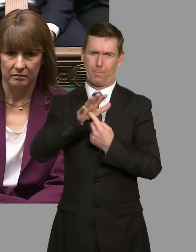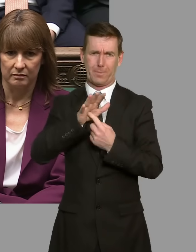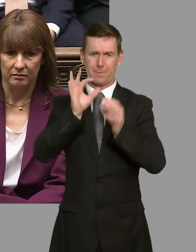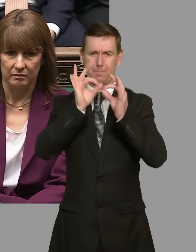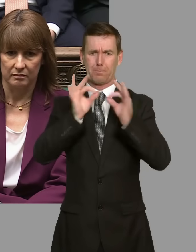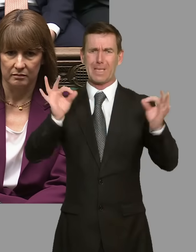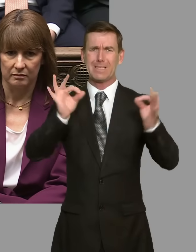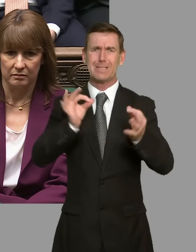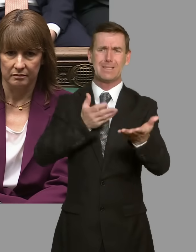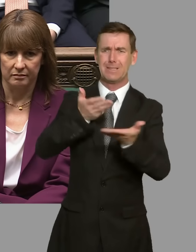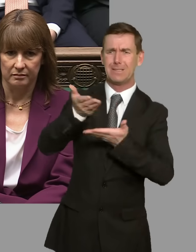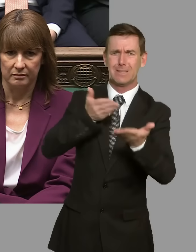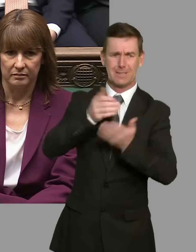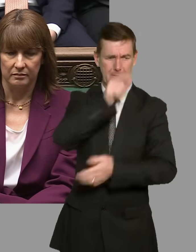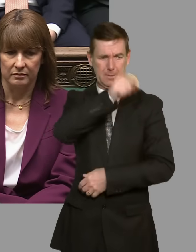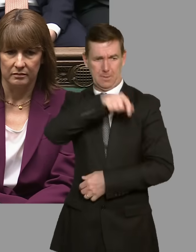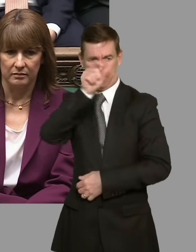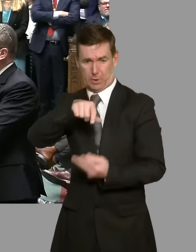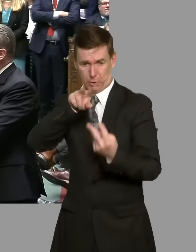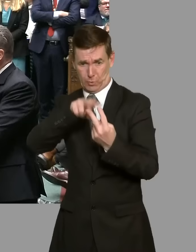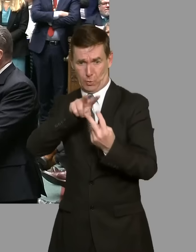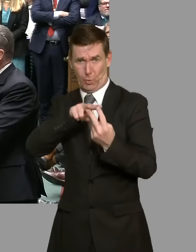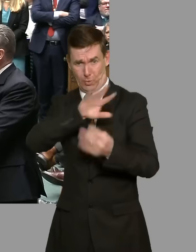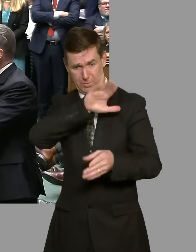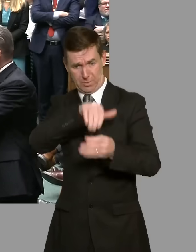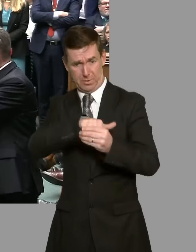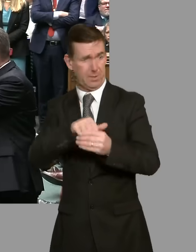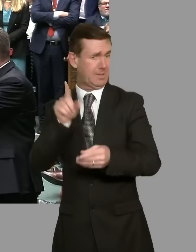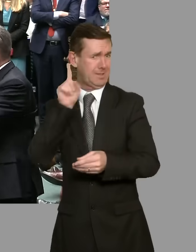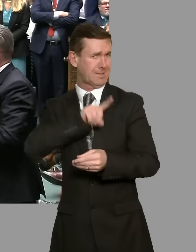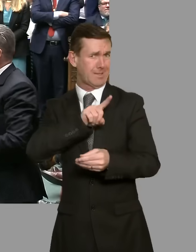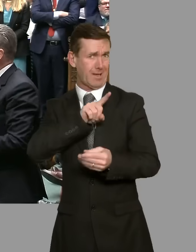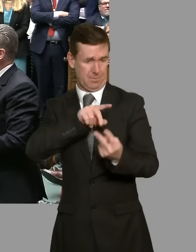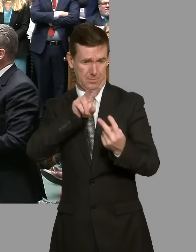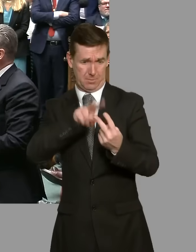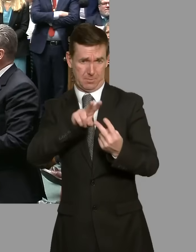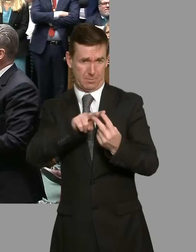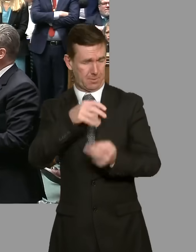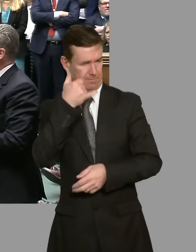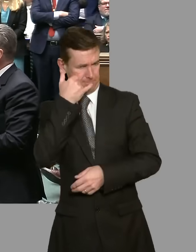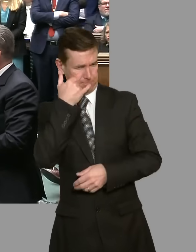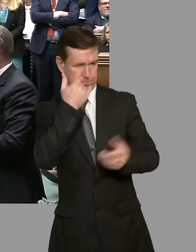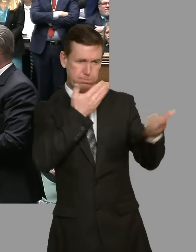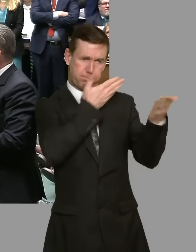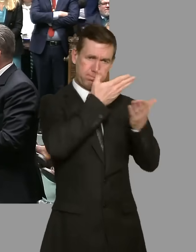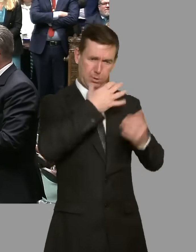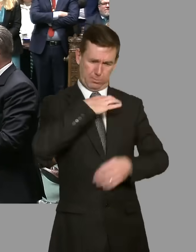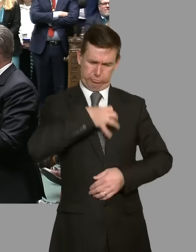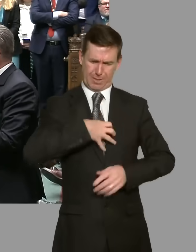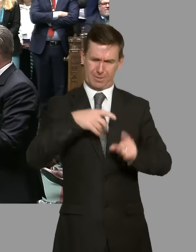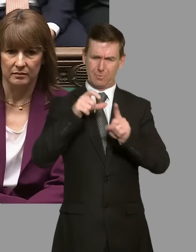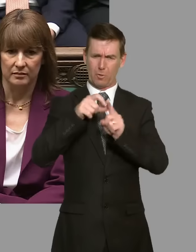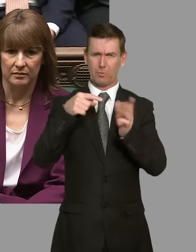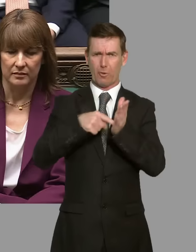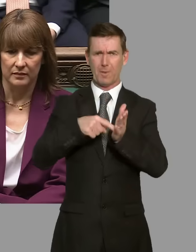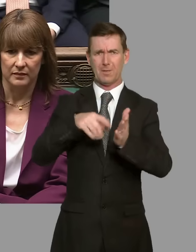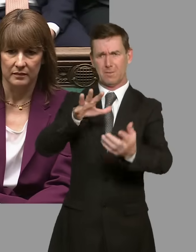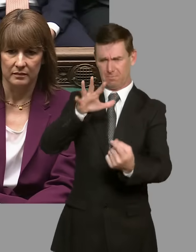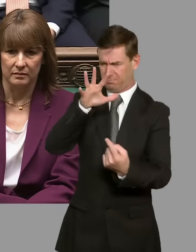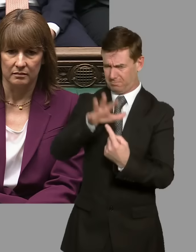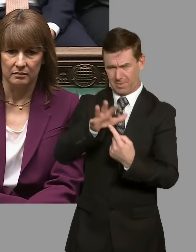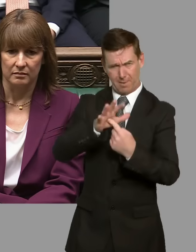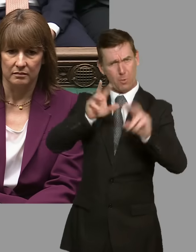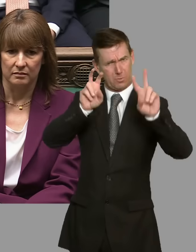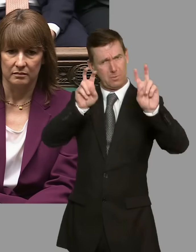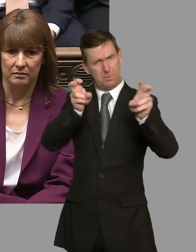course of yesterday as we negotiated. So to assure the House, because it is a serious position she's putting to me, on the question of security guarantees, there